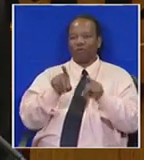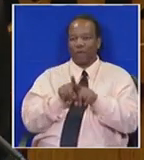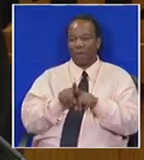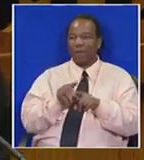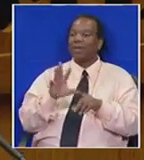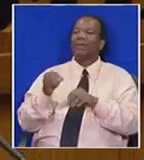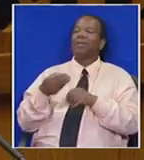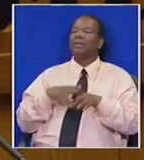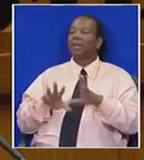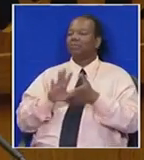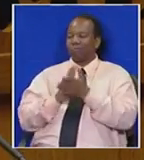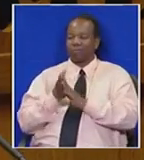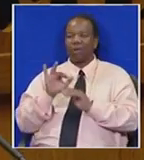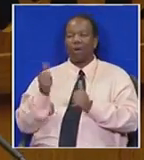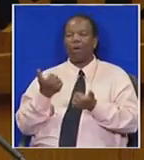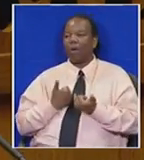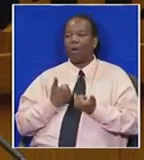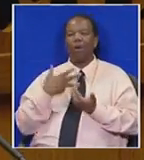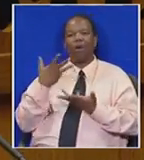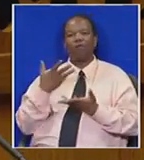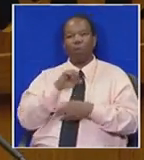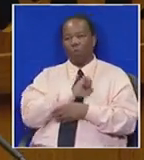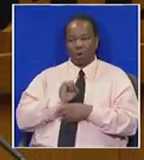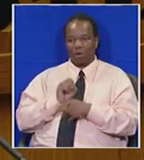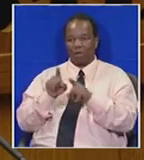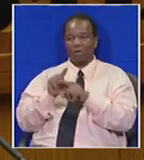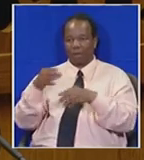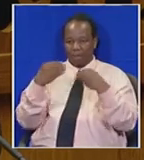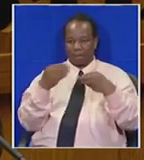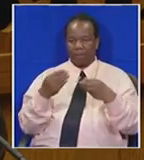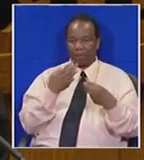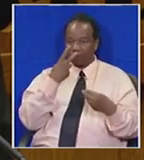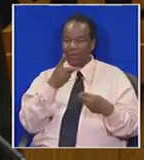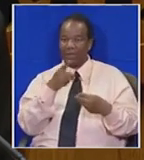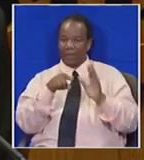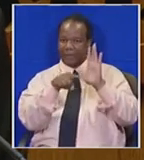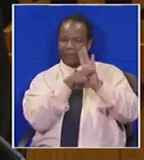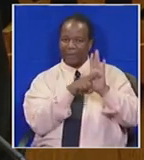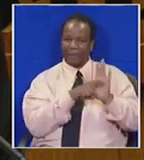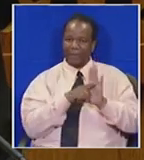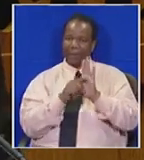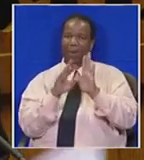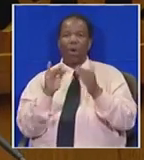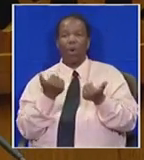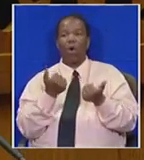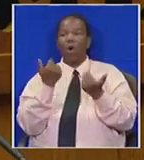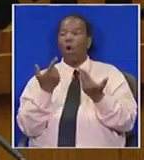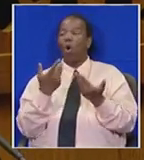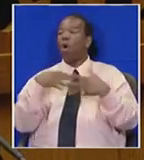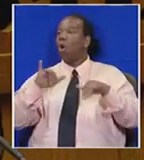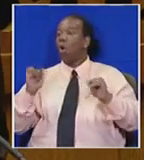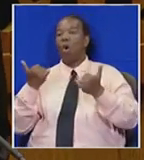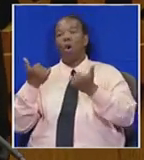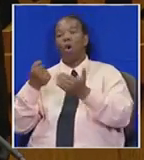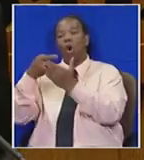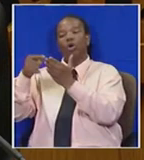workers and the reputations of corporations. It points to the serious deficiencies in the work of company auditors and come hot